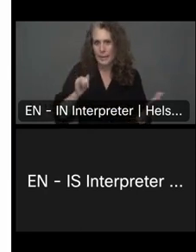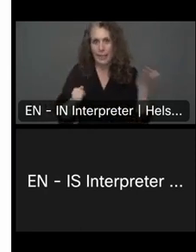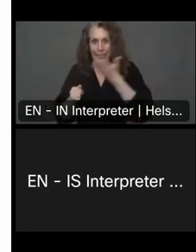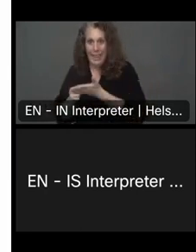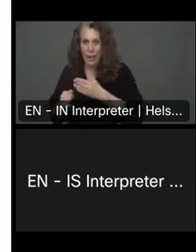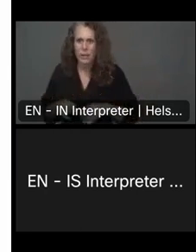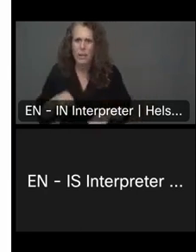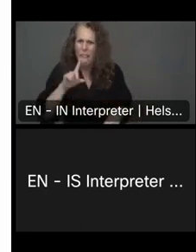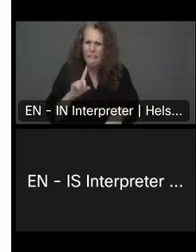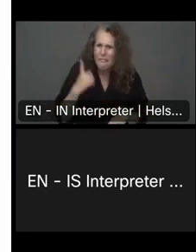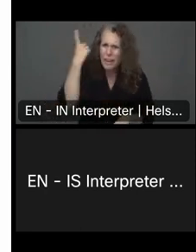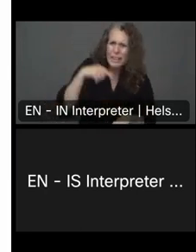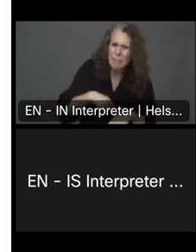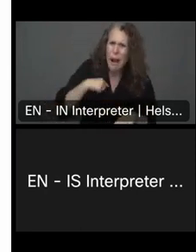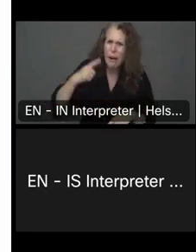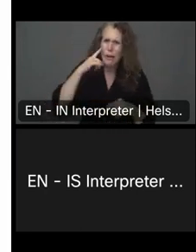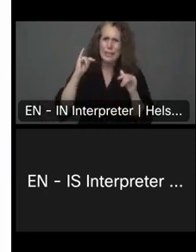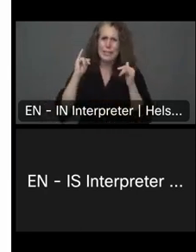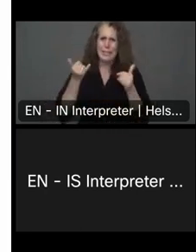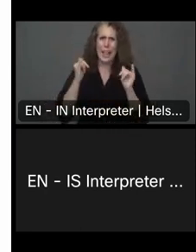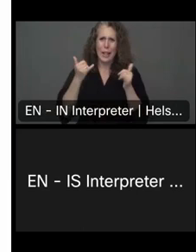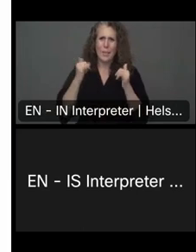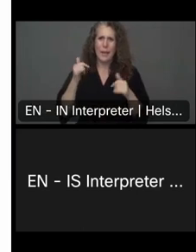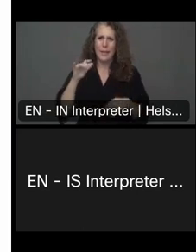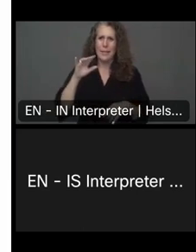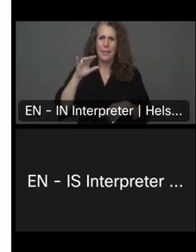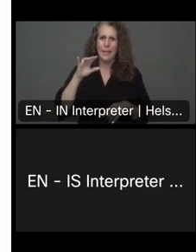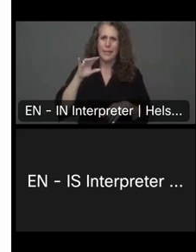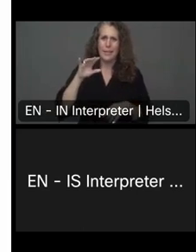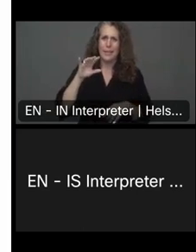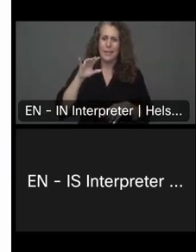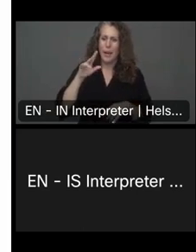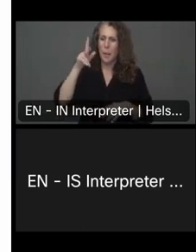of a celebration of the 50th anniversary of anybody's PhD